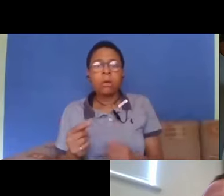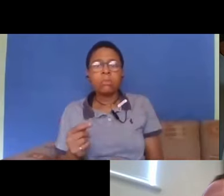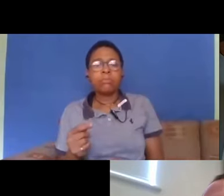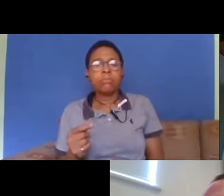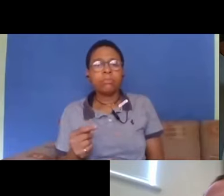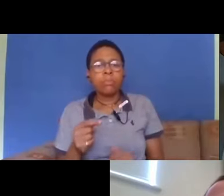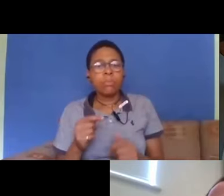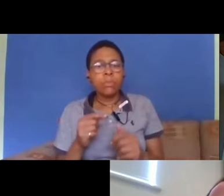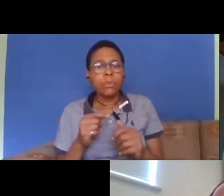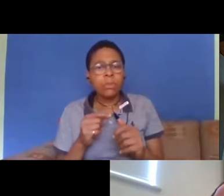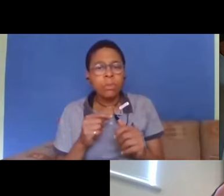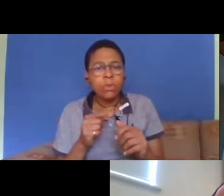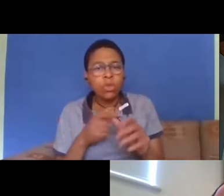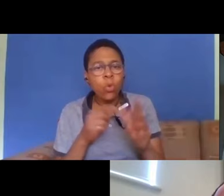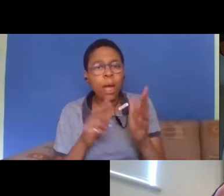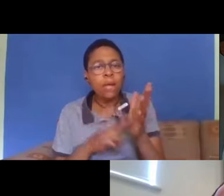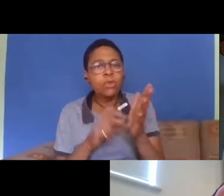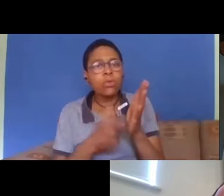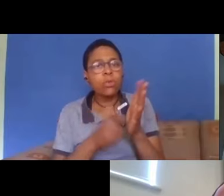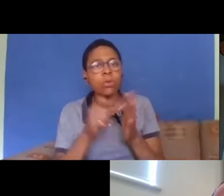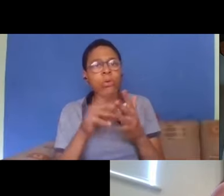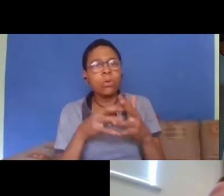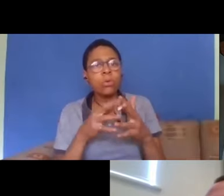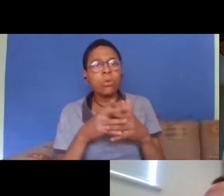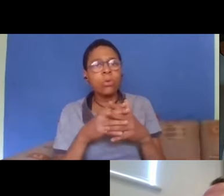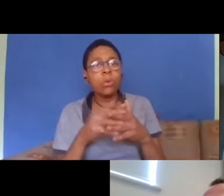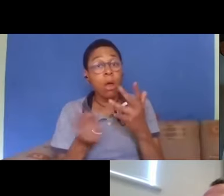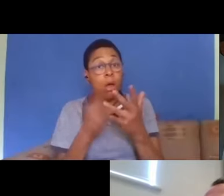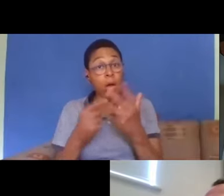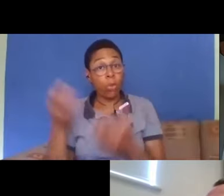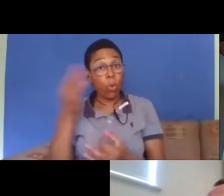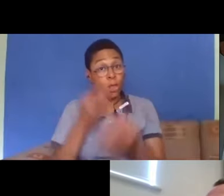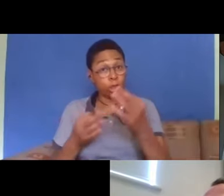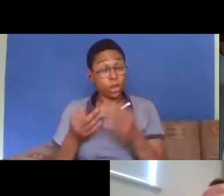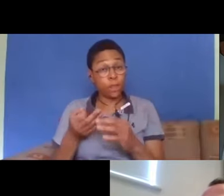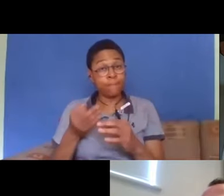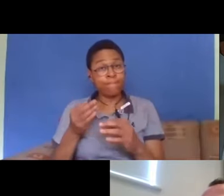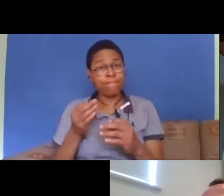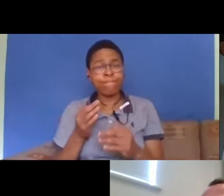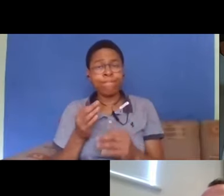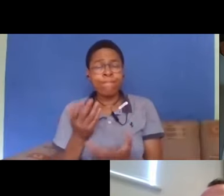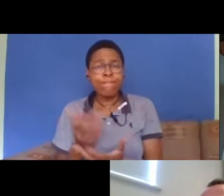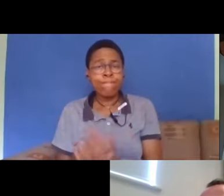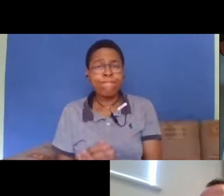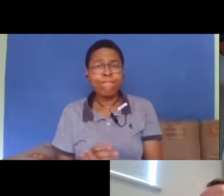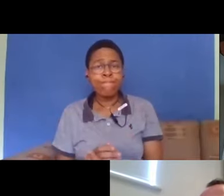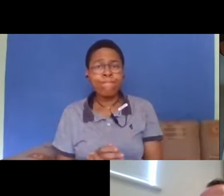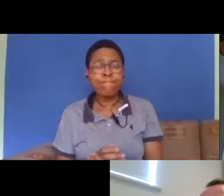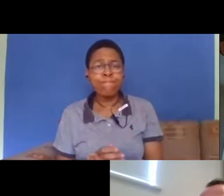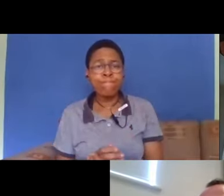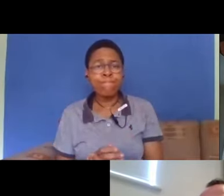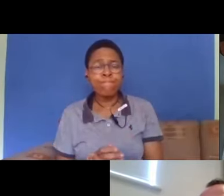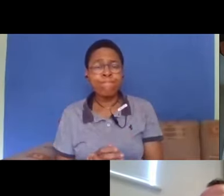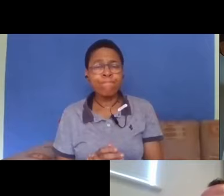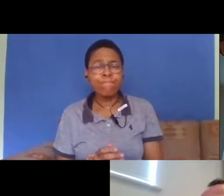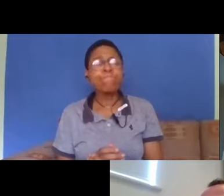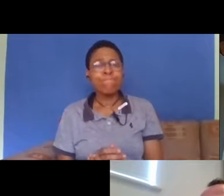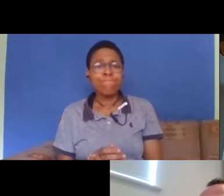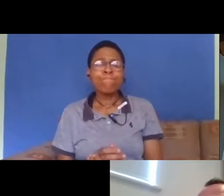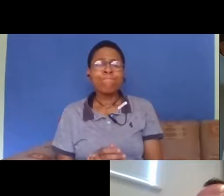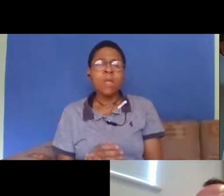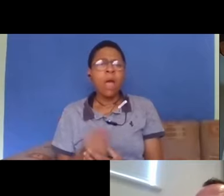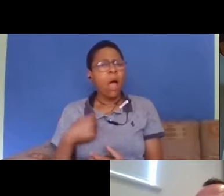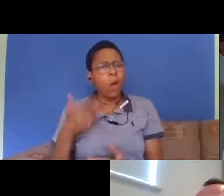that? Yes, there's leading on from what Matt was talking about with droplets.